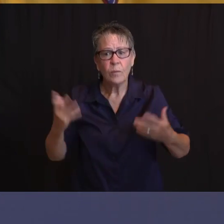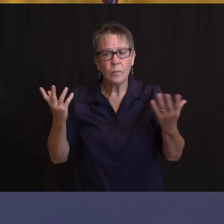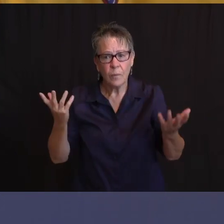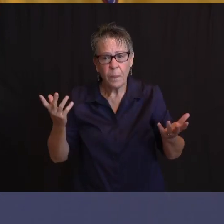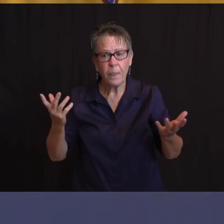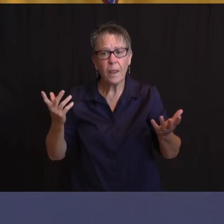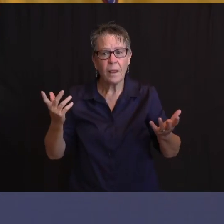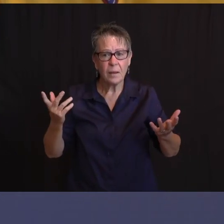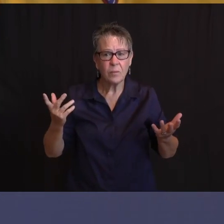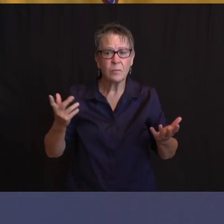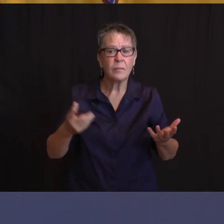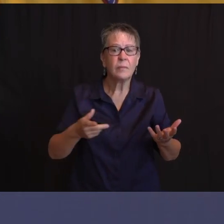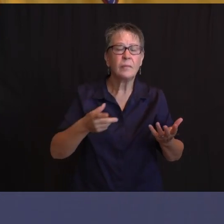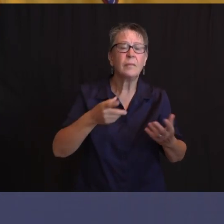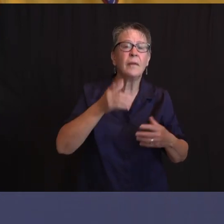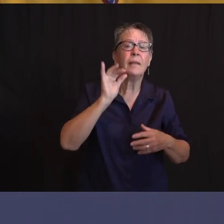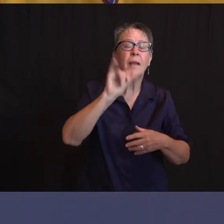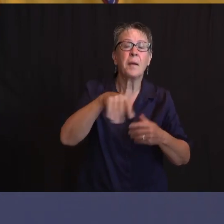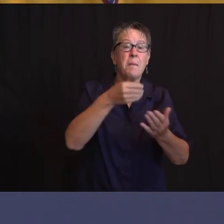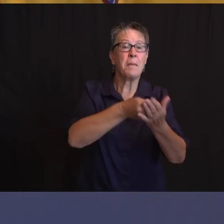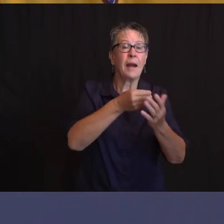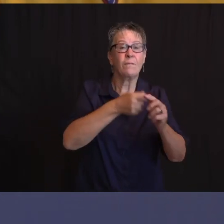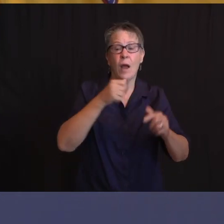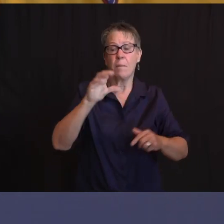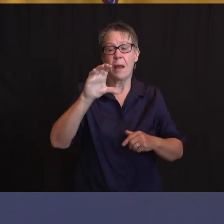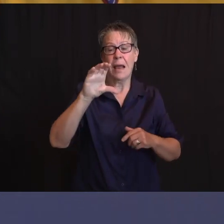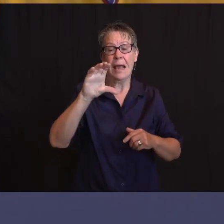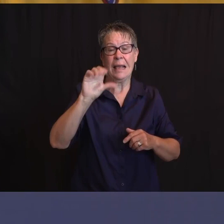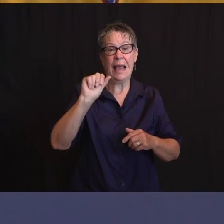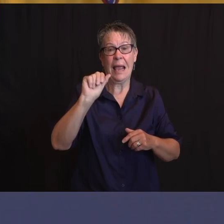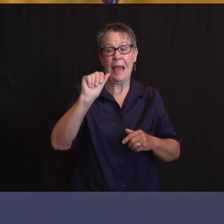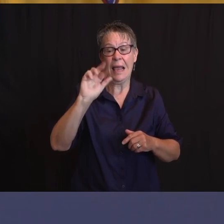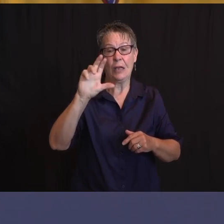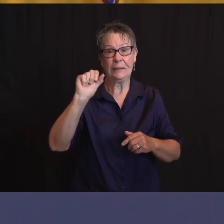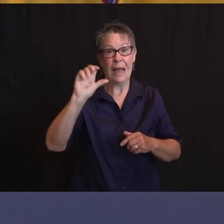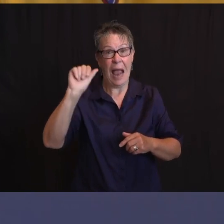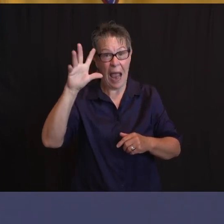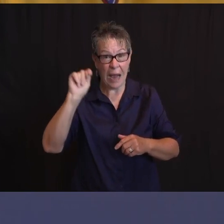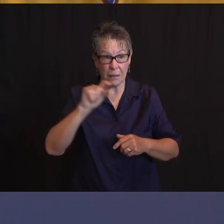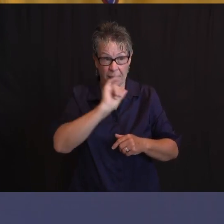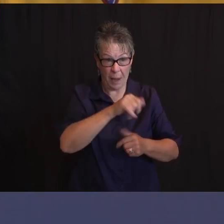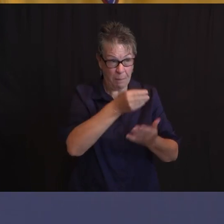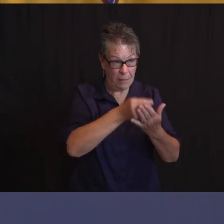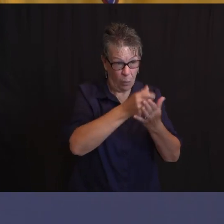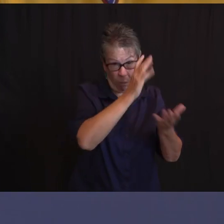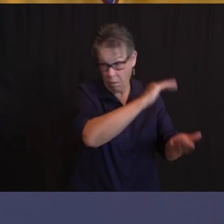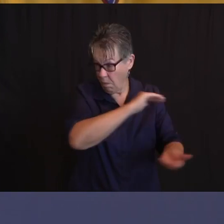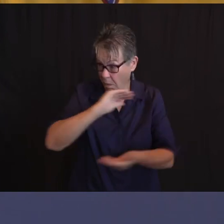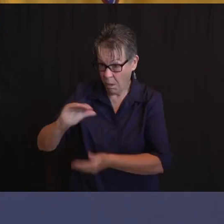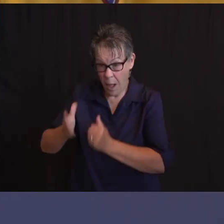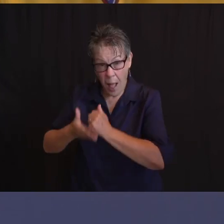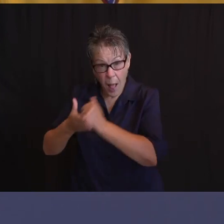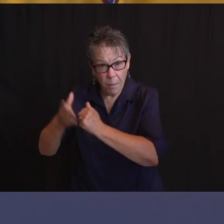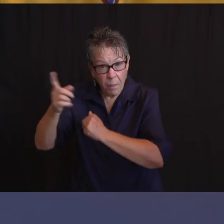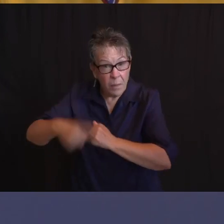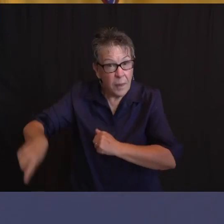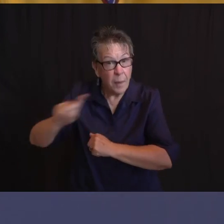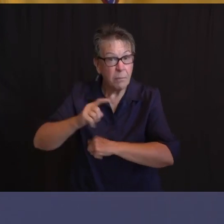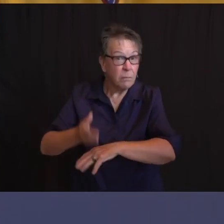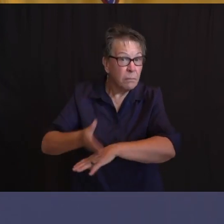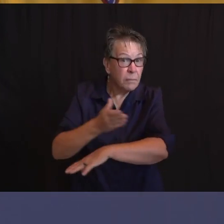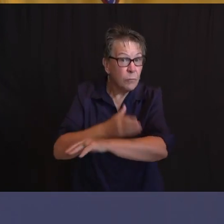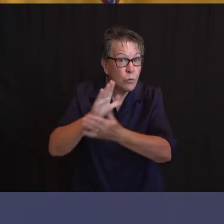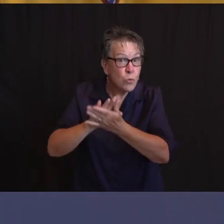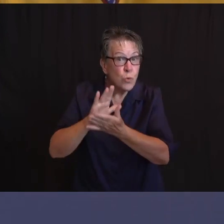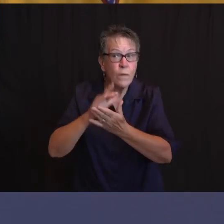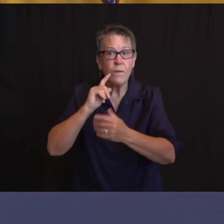with this unexpected cost? And is this an issue that's prevalent for schools delaying their opening process? I don't have a